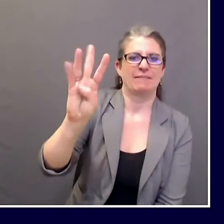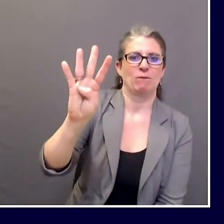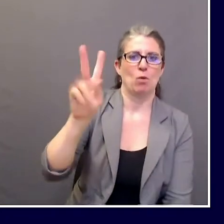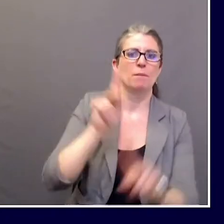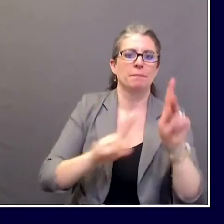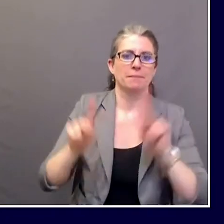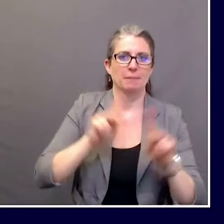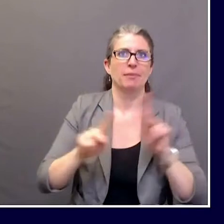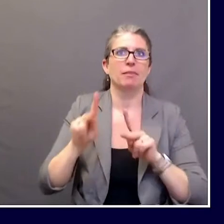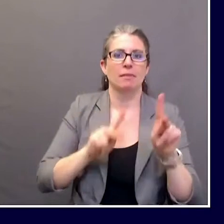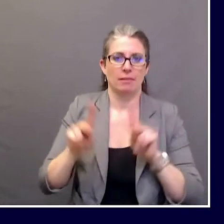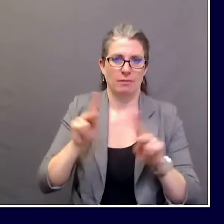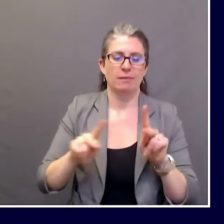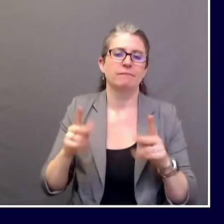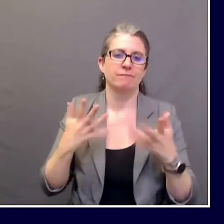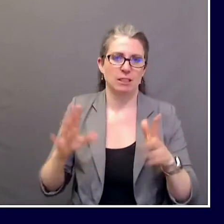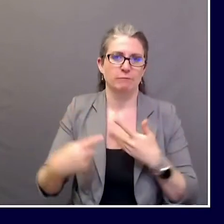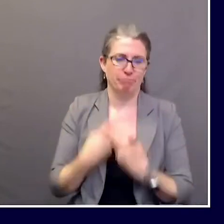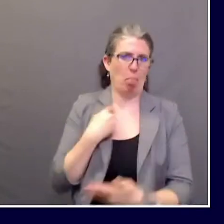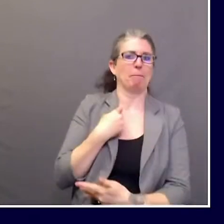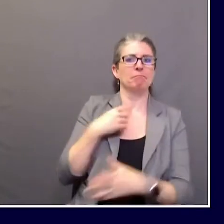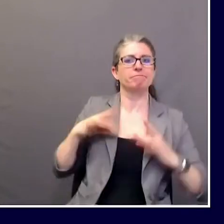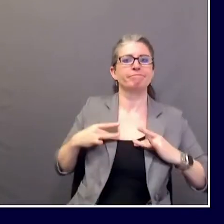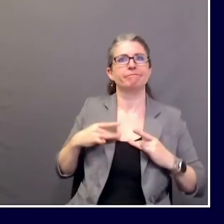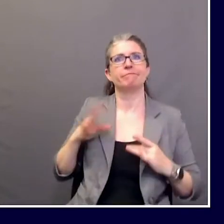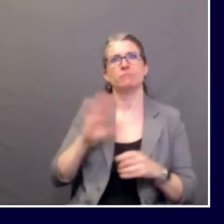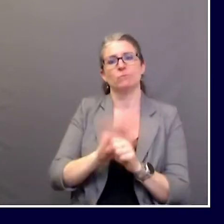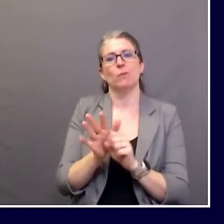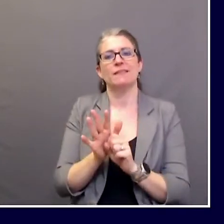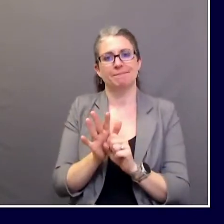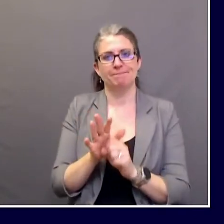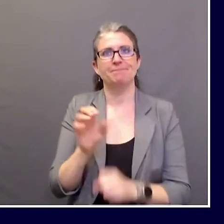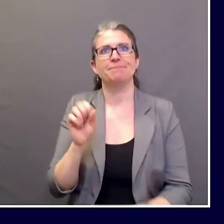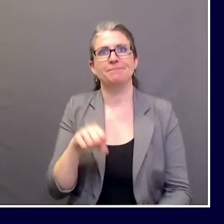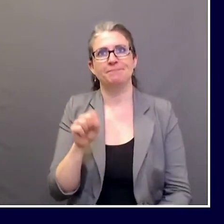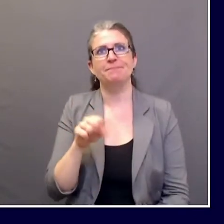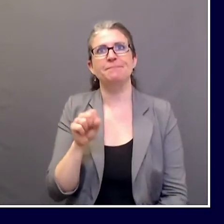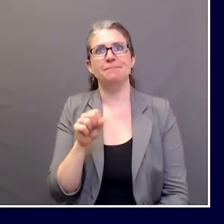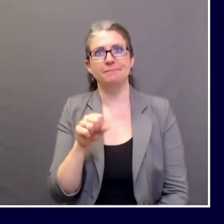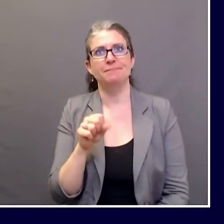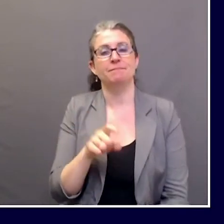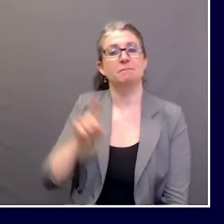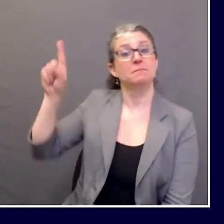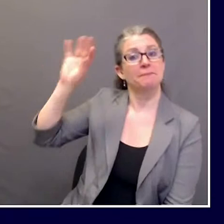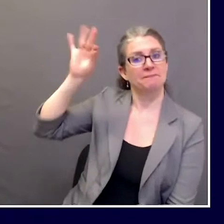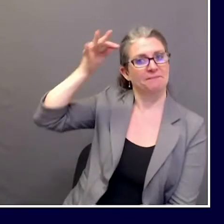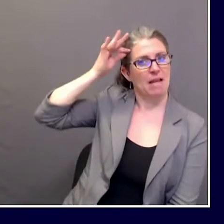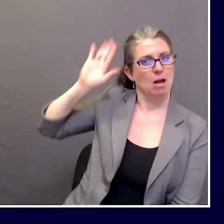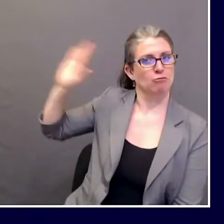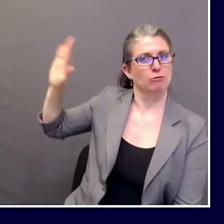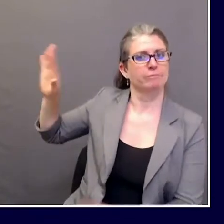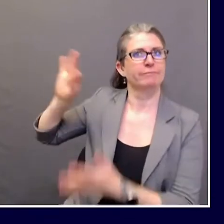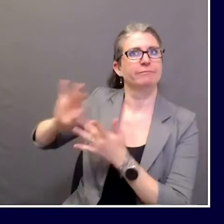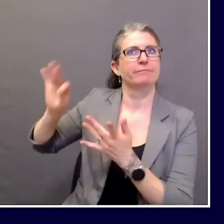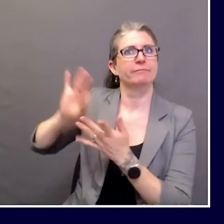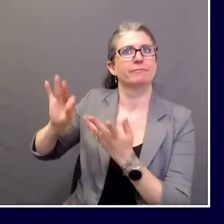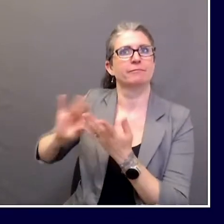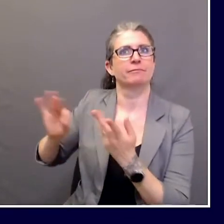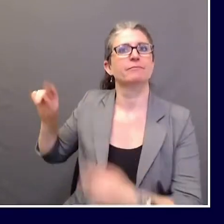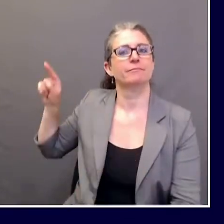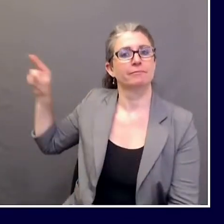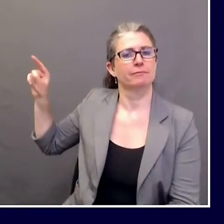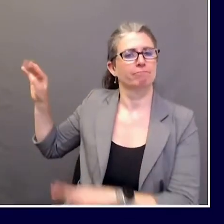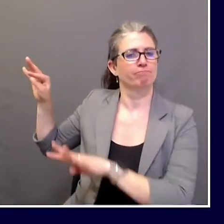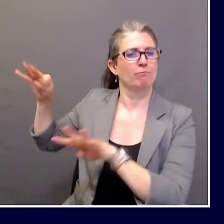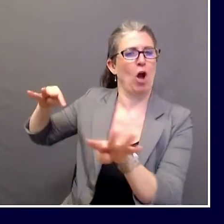reports, vetting them to make sure, for example, the case was diagnosed after 14 days following the final dose of